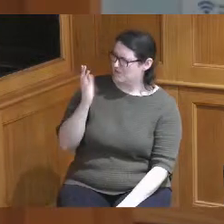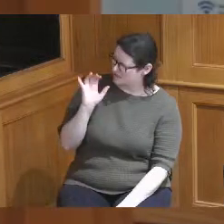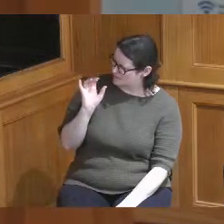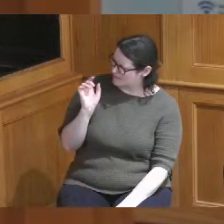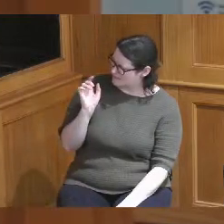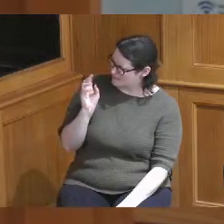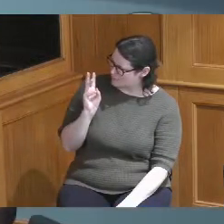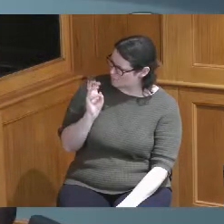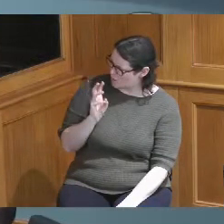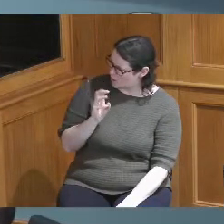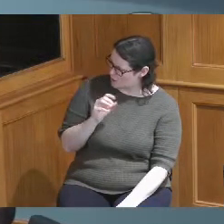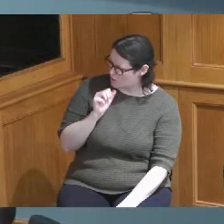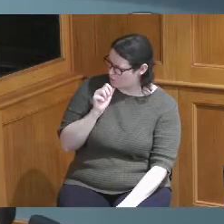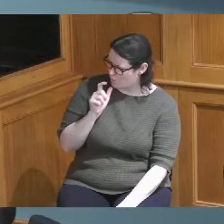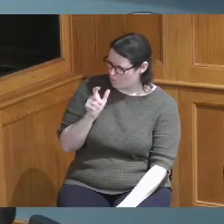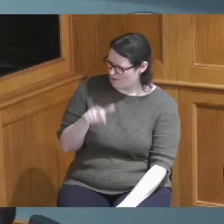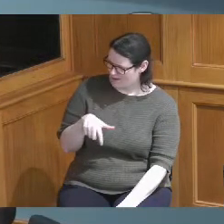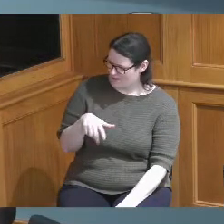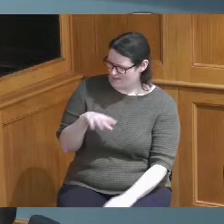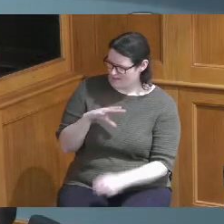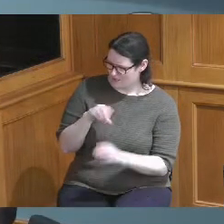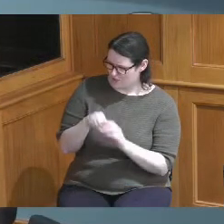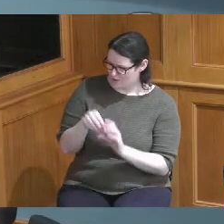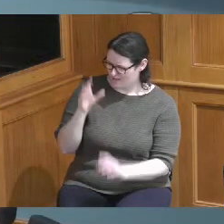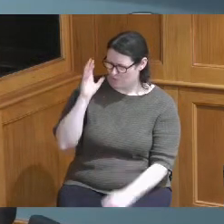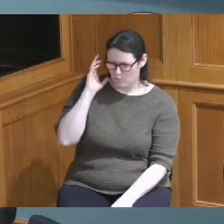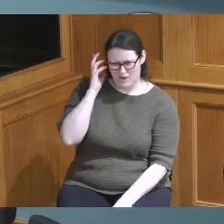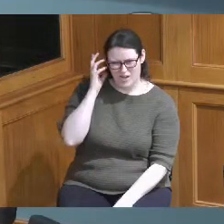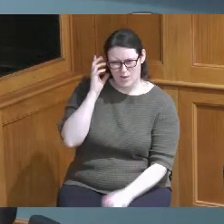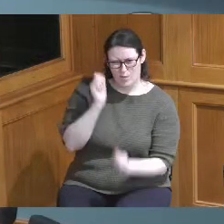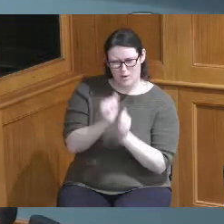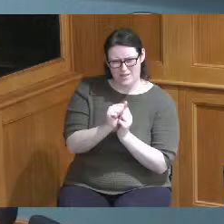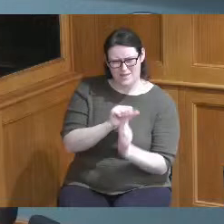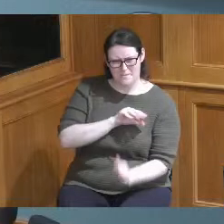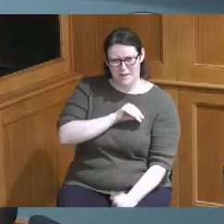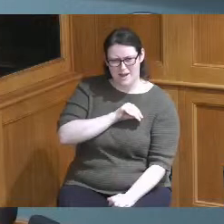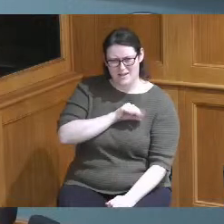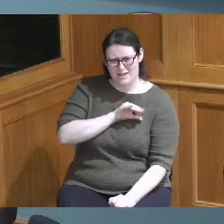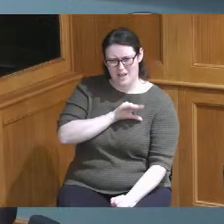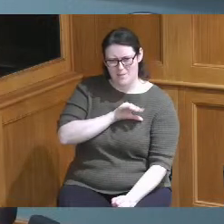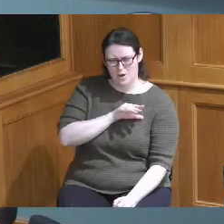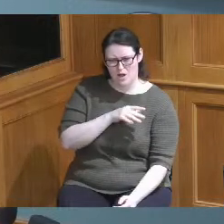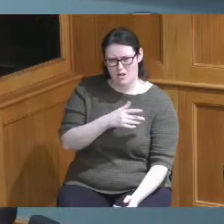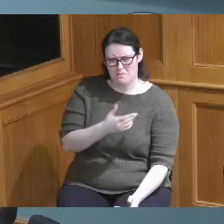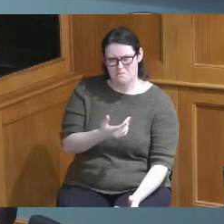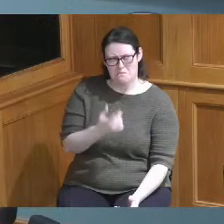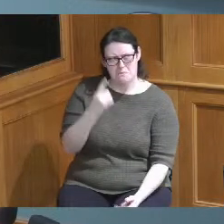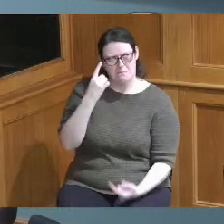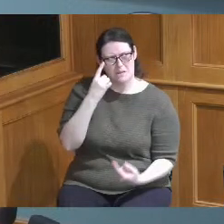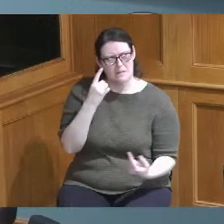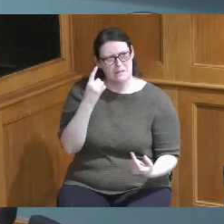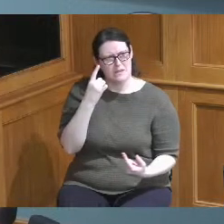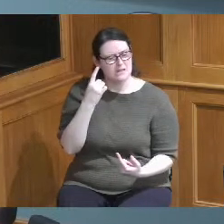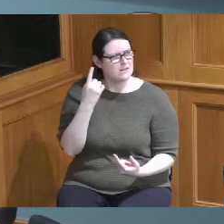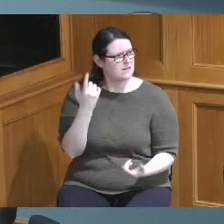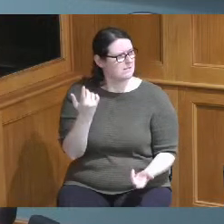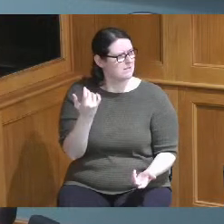weird to me that you would not need to integrate the radios with the body camera. I'm thinking if